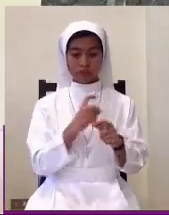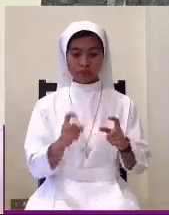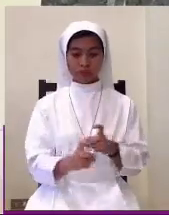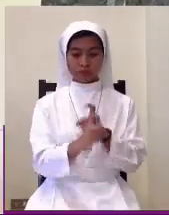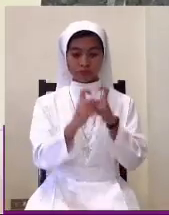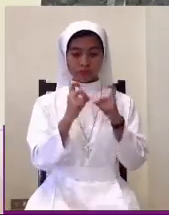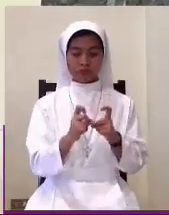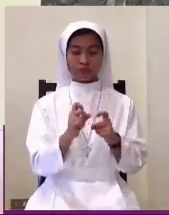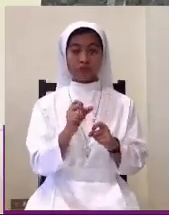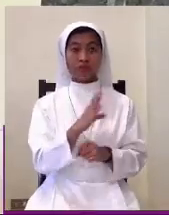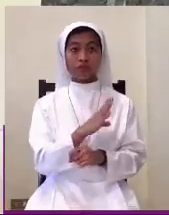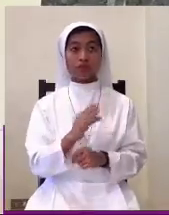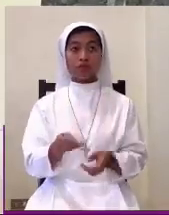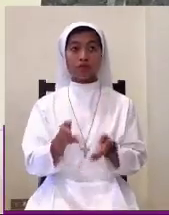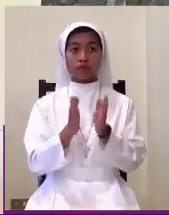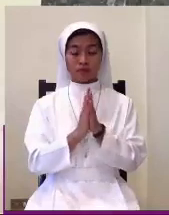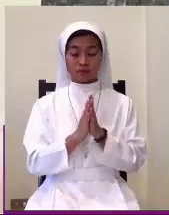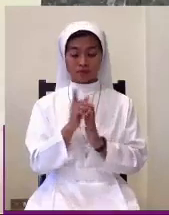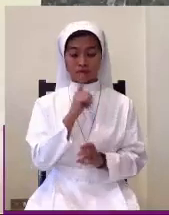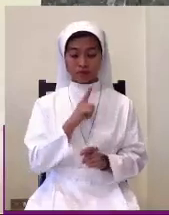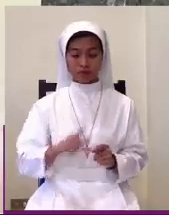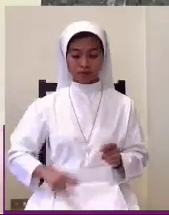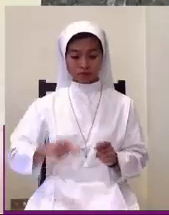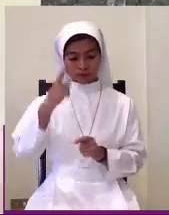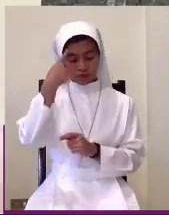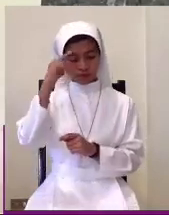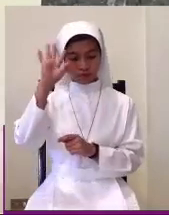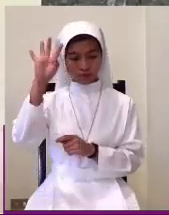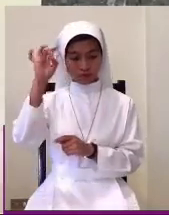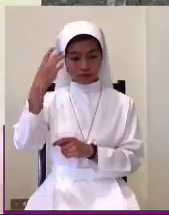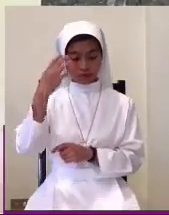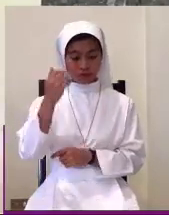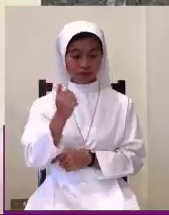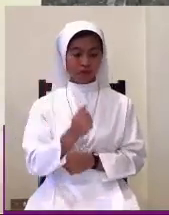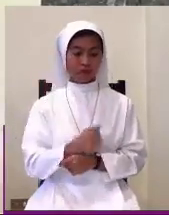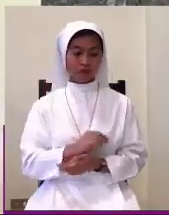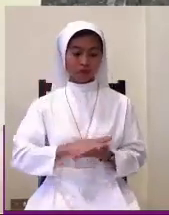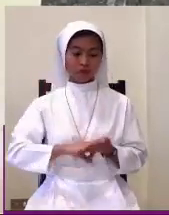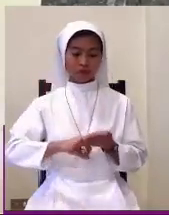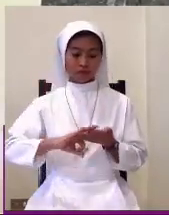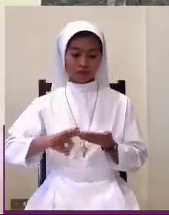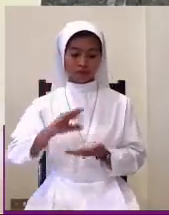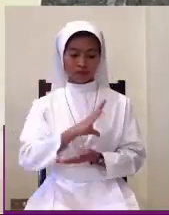and ask the Lord for the grace of pardon and peace.